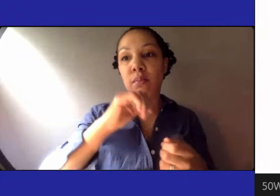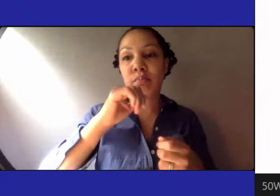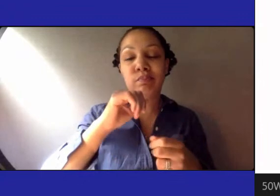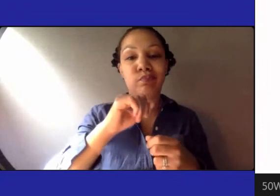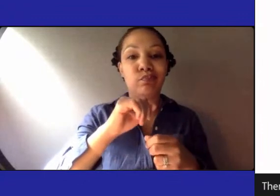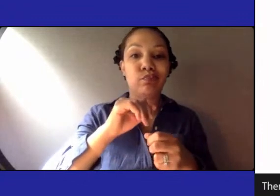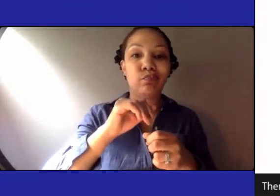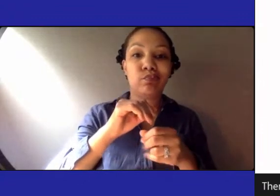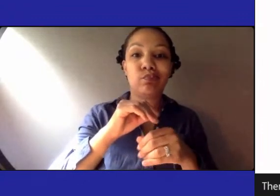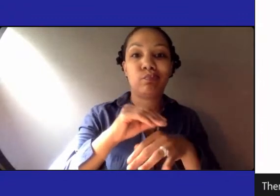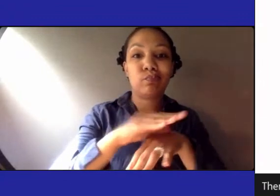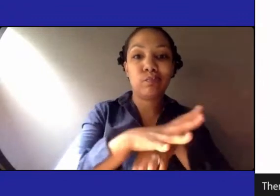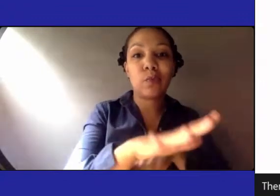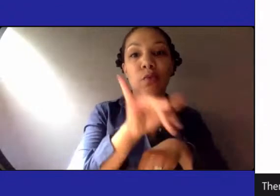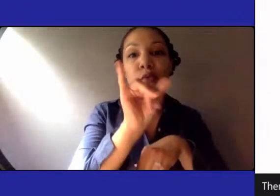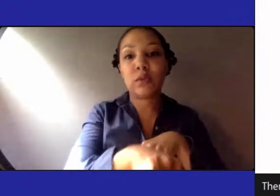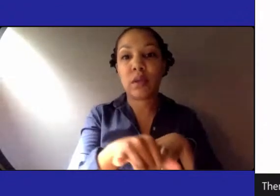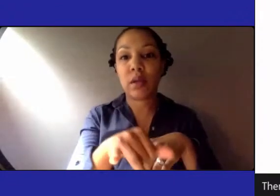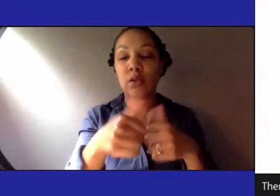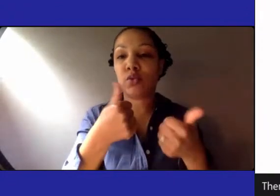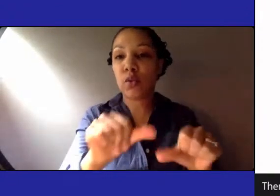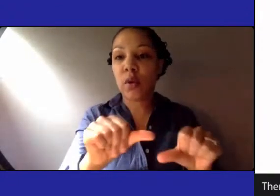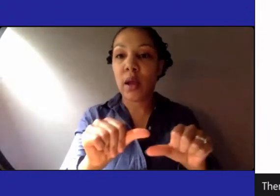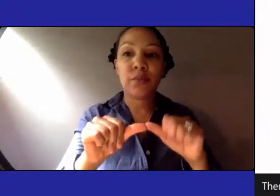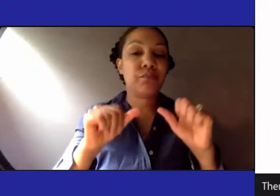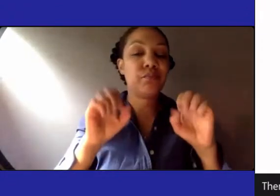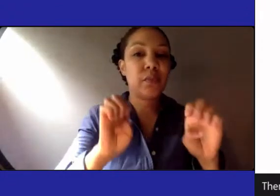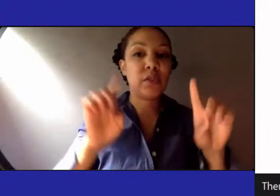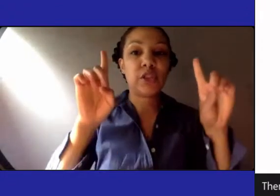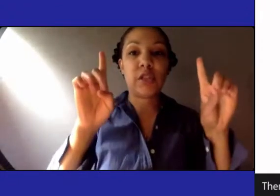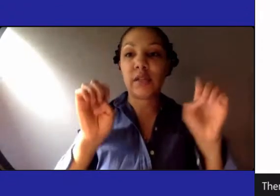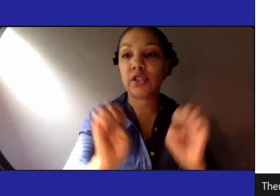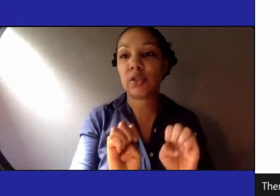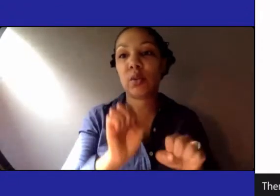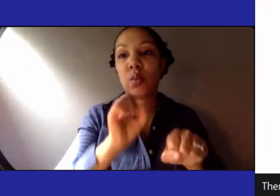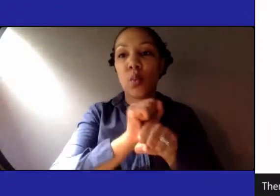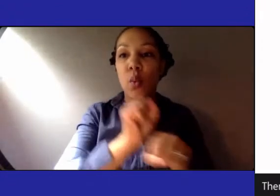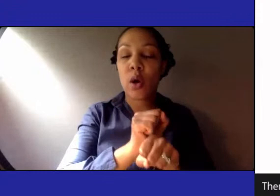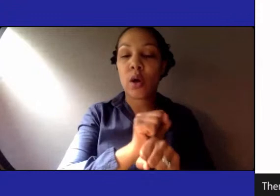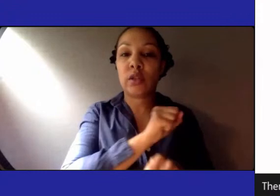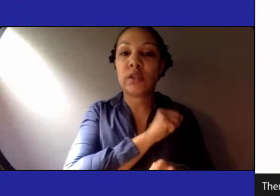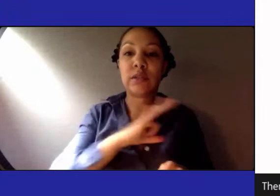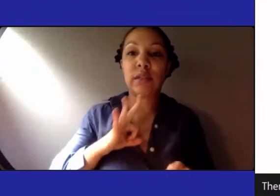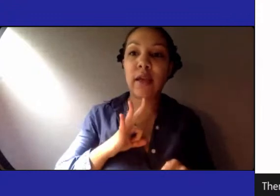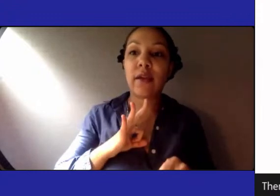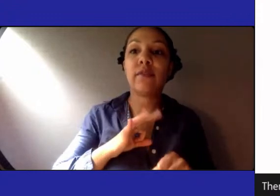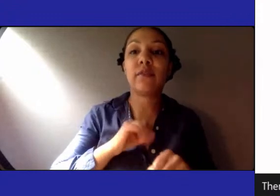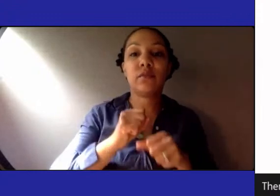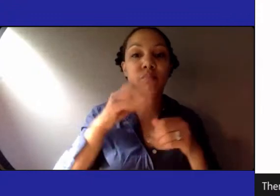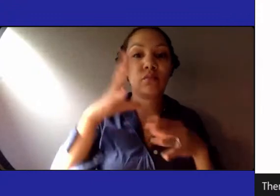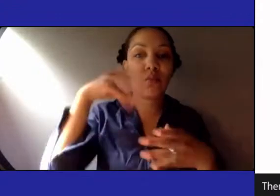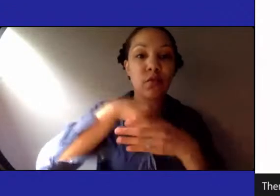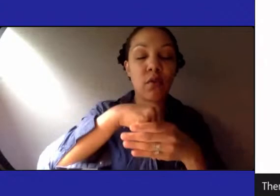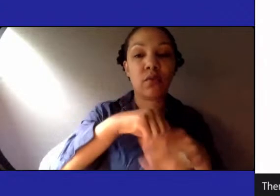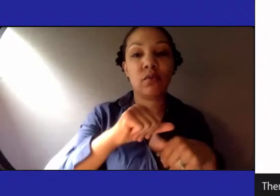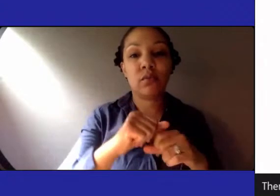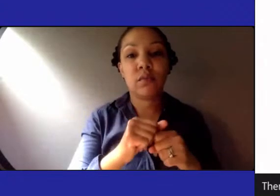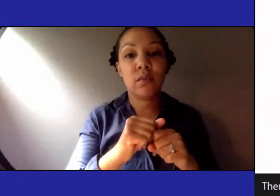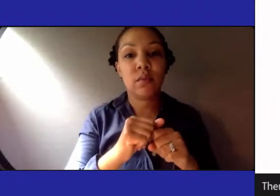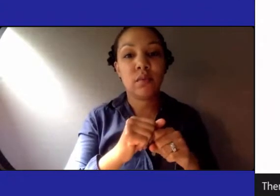training, professionalism, staff development, staff engagement, and in provider and